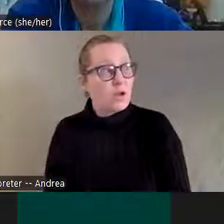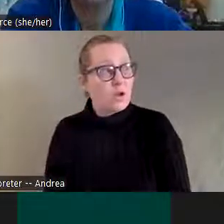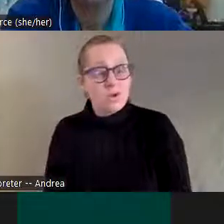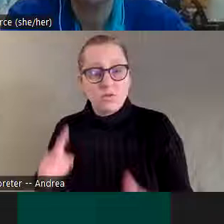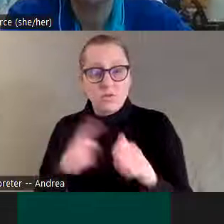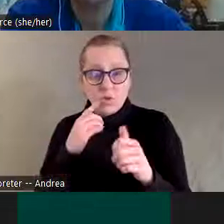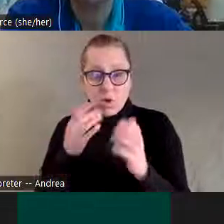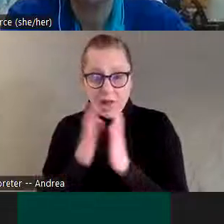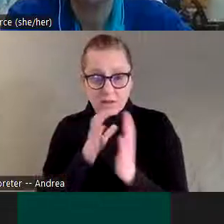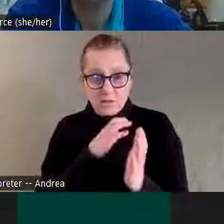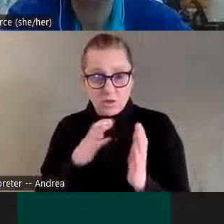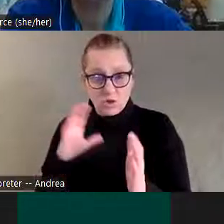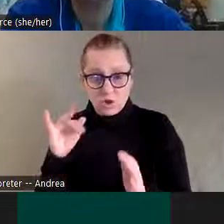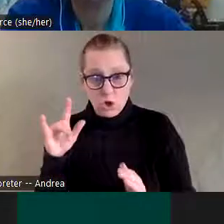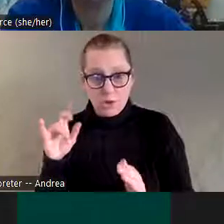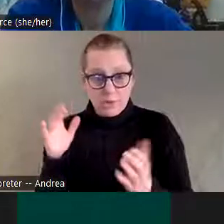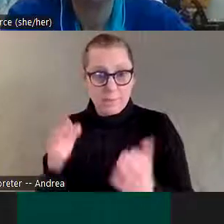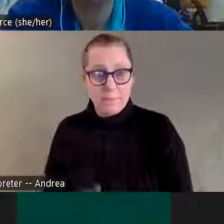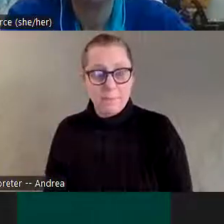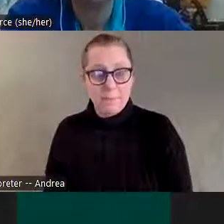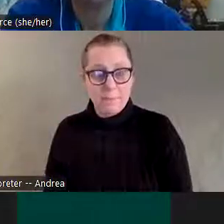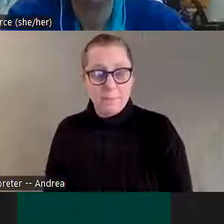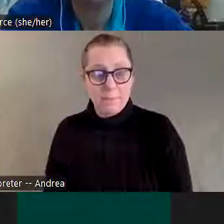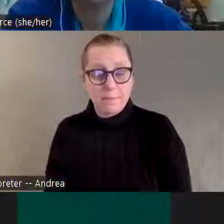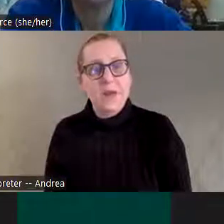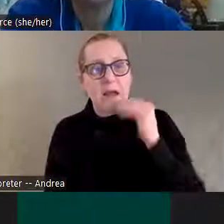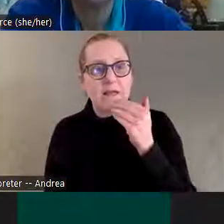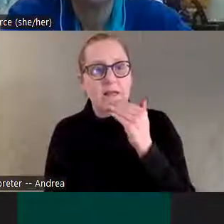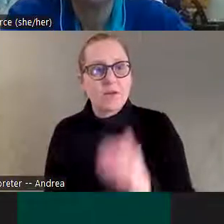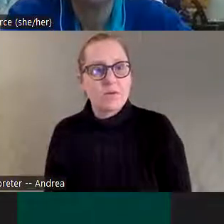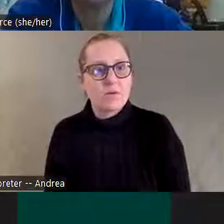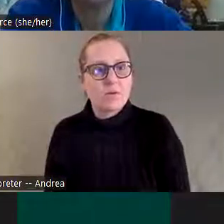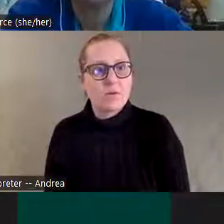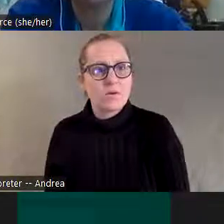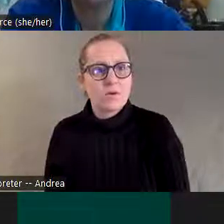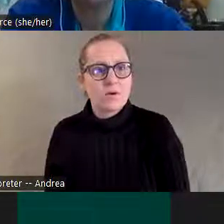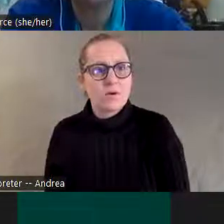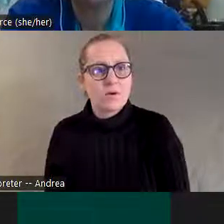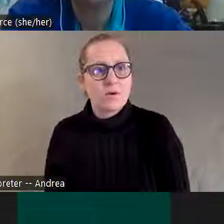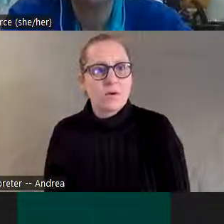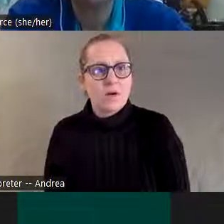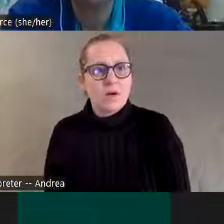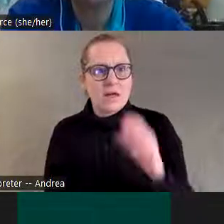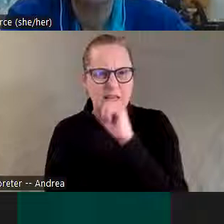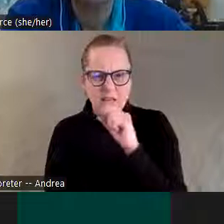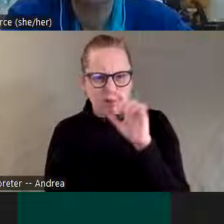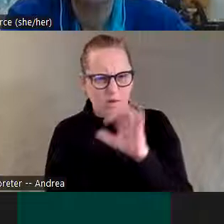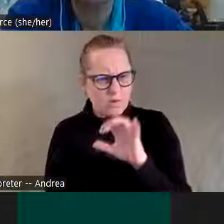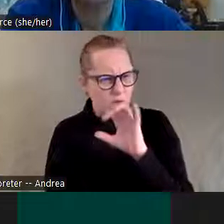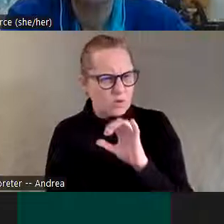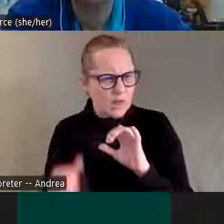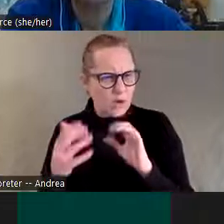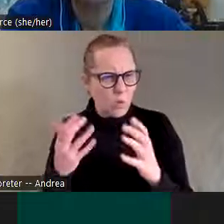for Commissioner Charlie. Hi, thank you. I guess I'm just confused, like what would